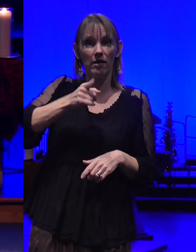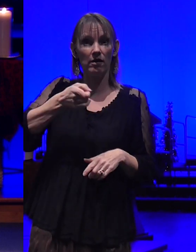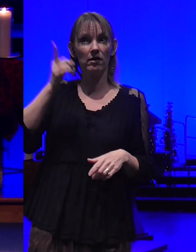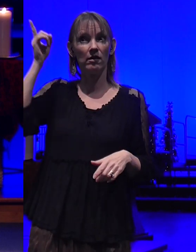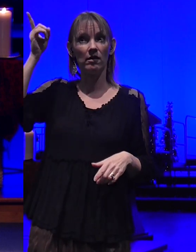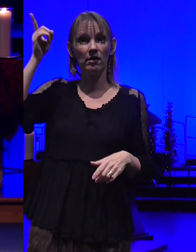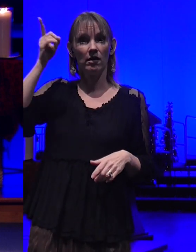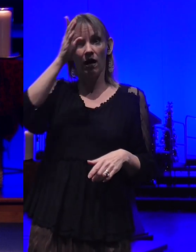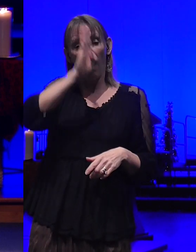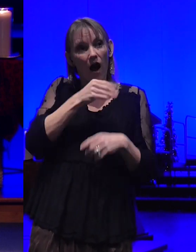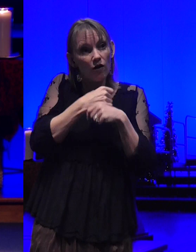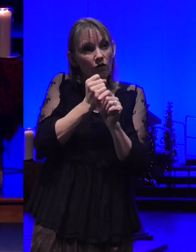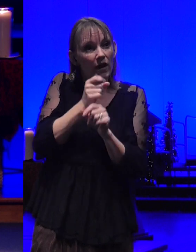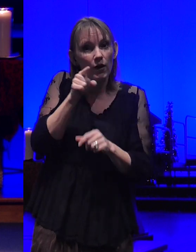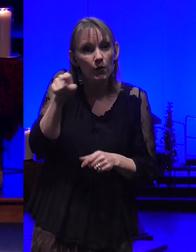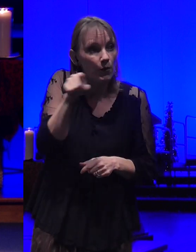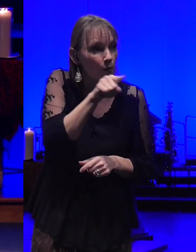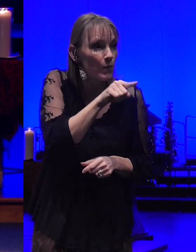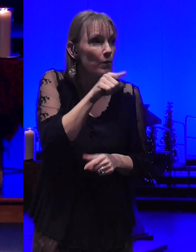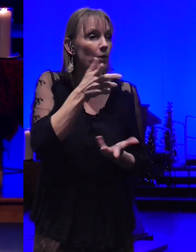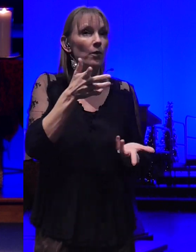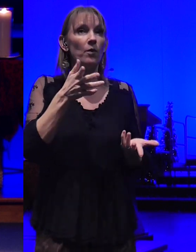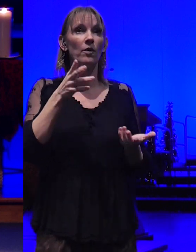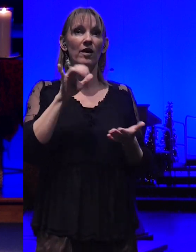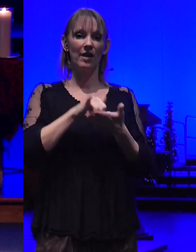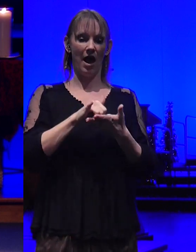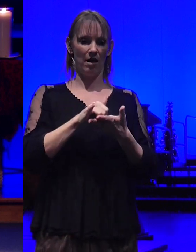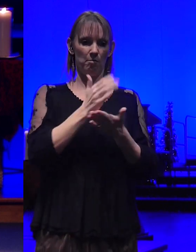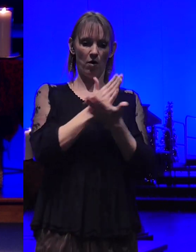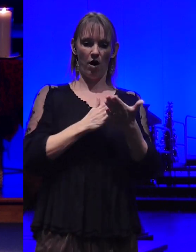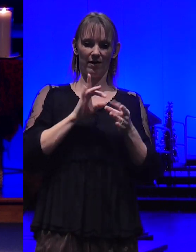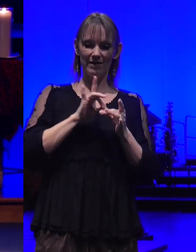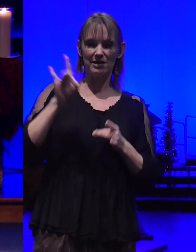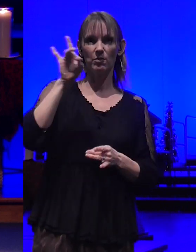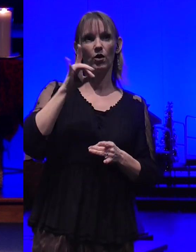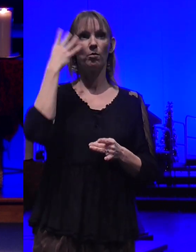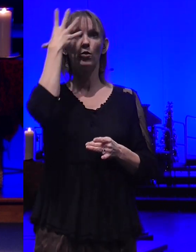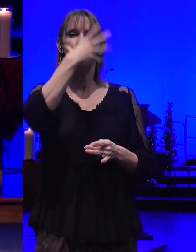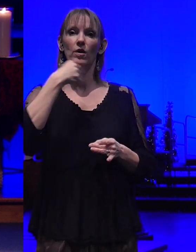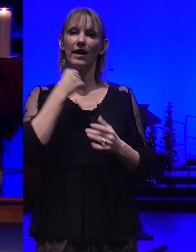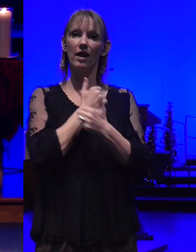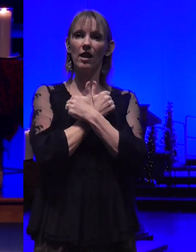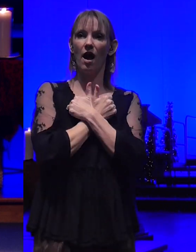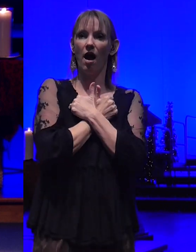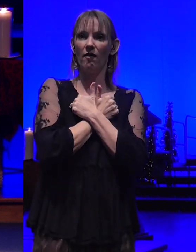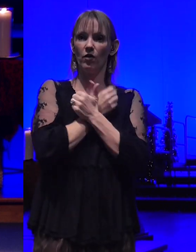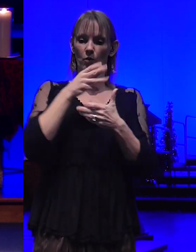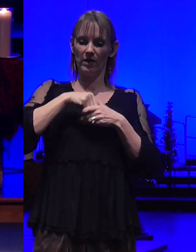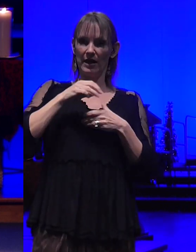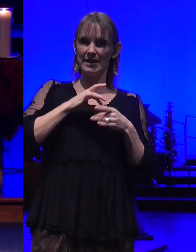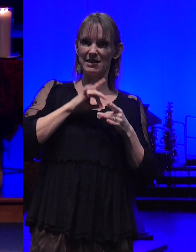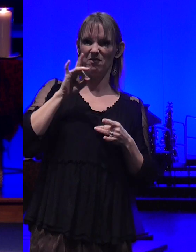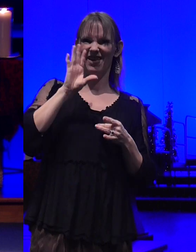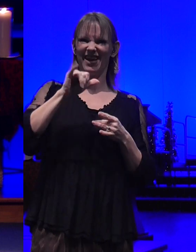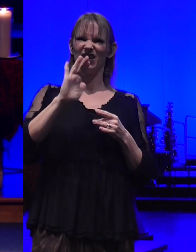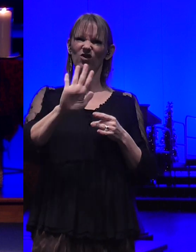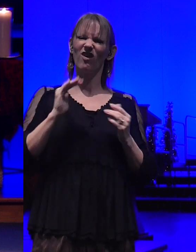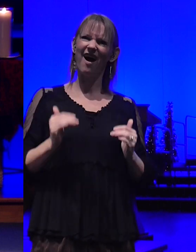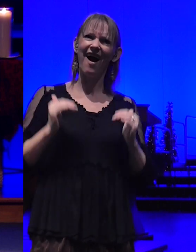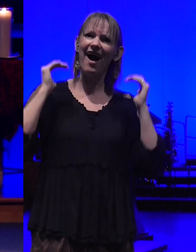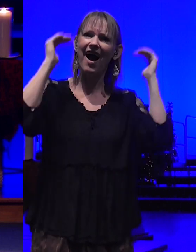And as an act of God, there is that in you, that integrity of the Spirit, that beauty, that love, that is your highest